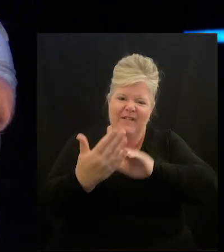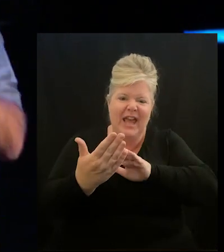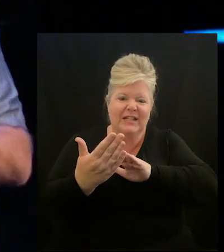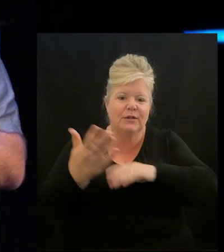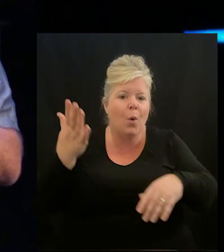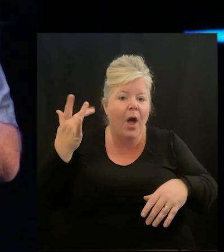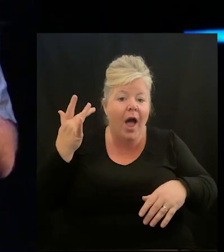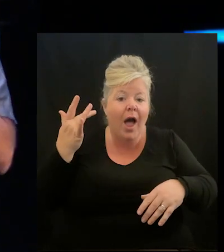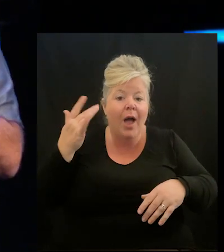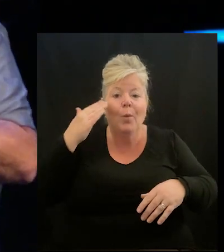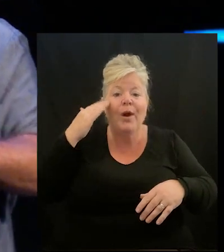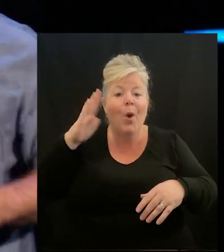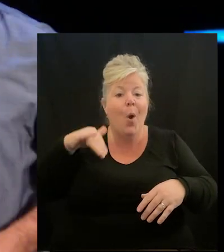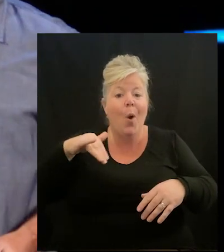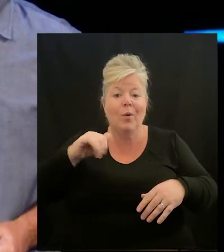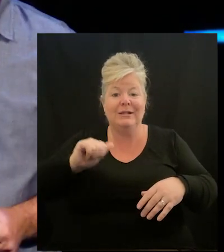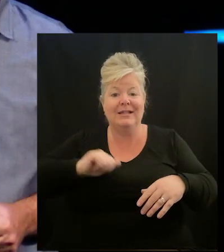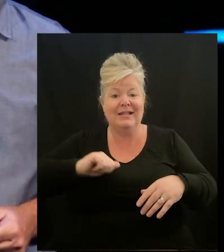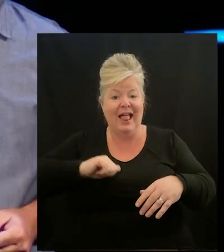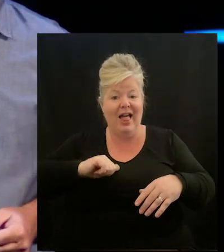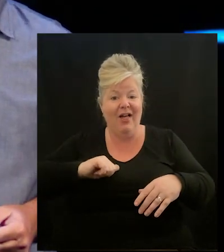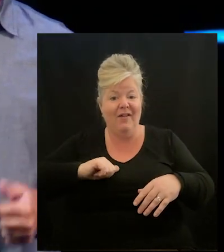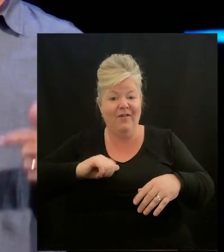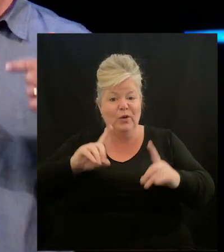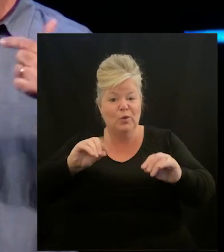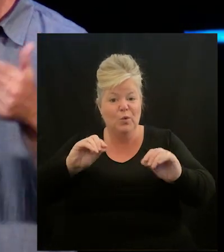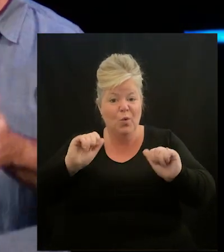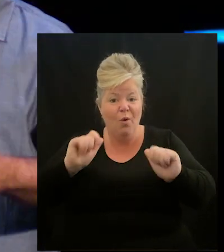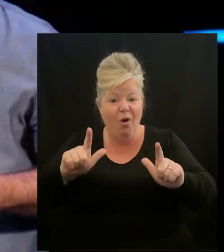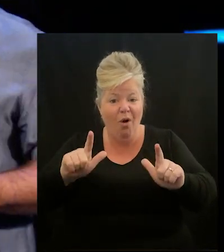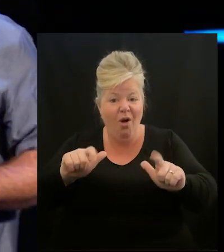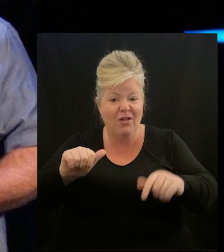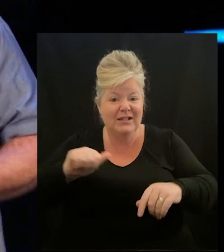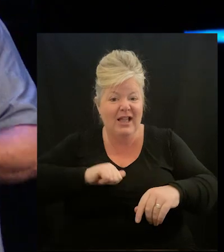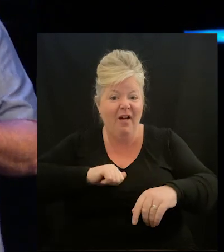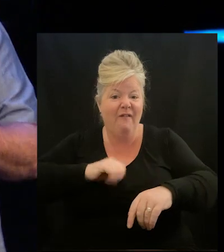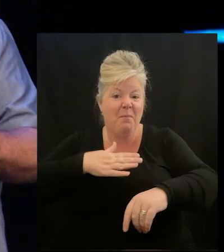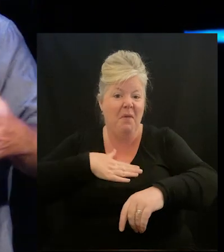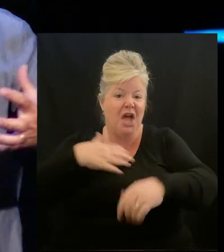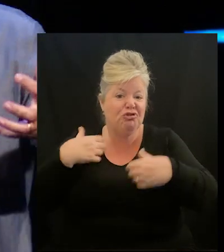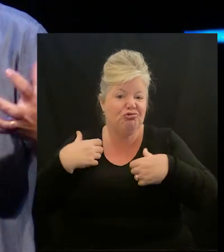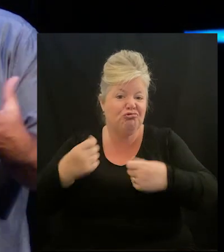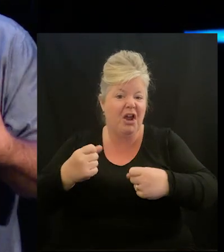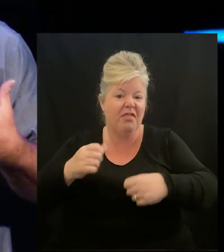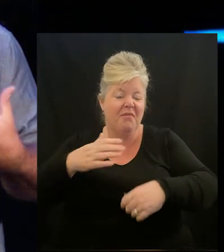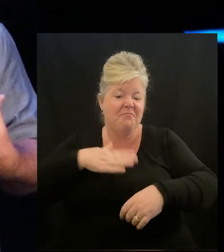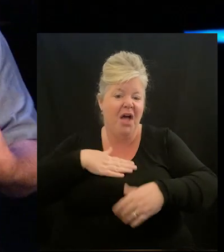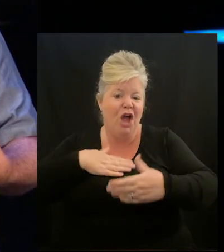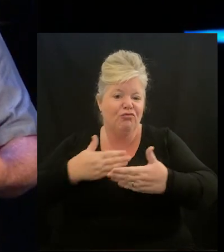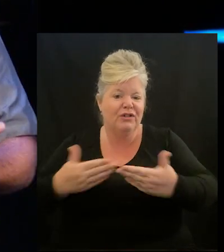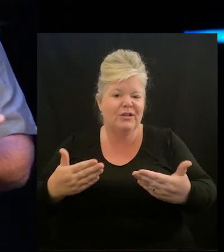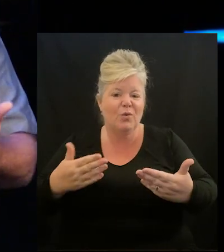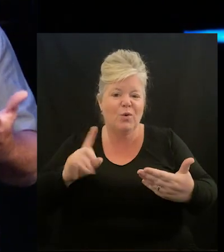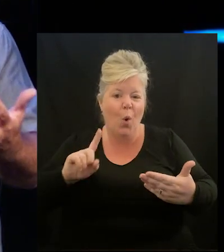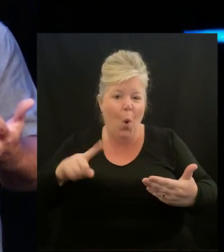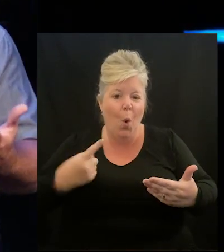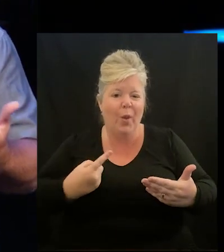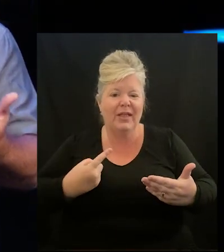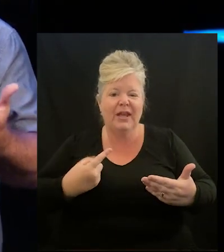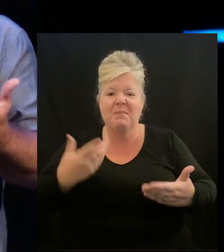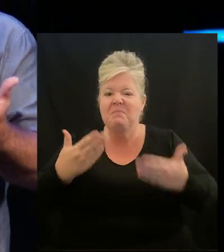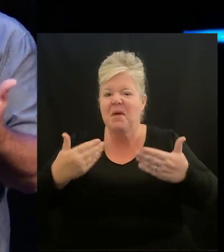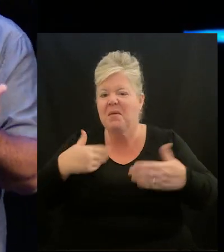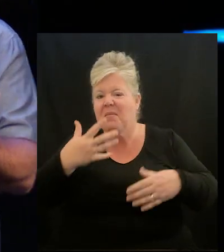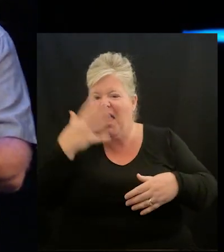know it's not in our own strength. It's not in our own might or our power or our own resources. I may be